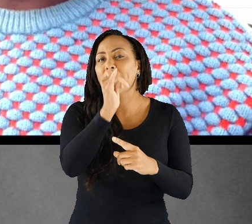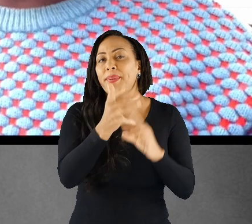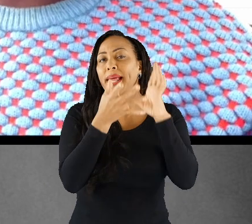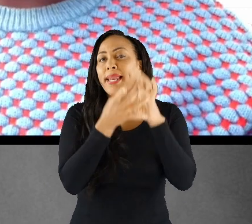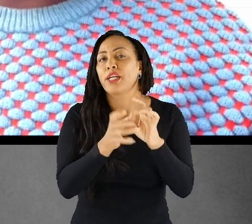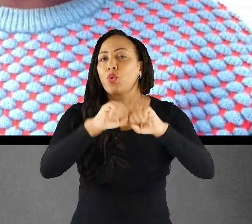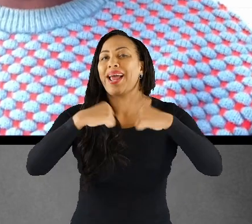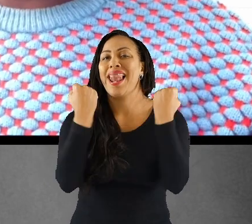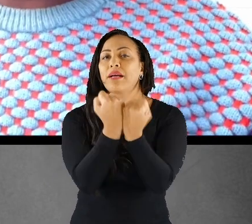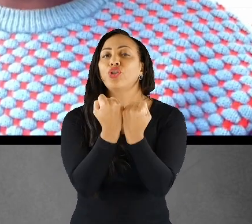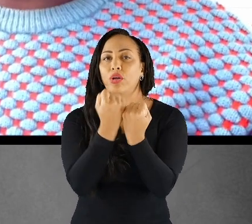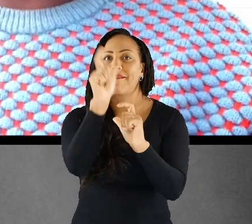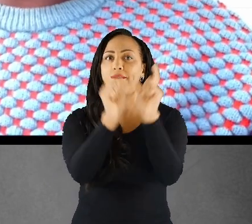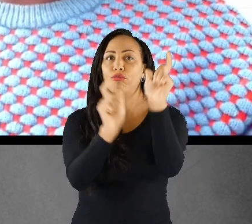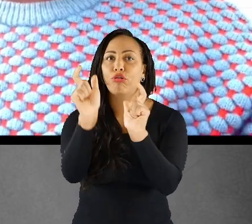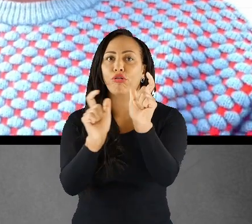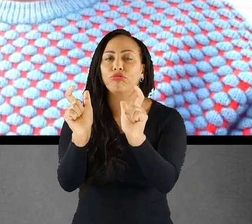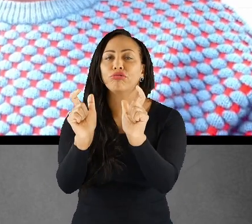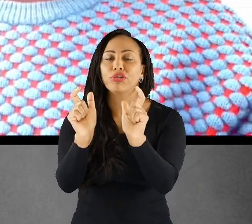a collection of photographs.